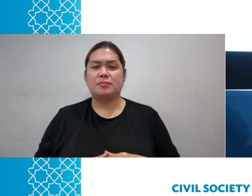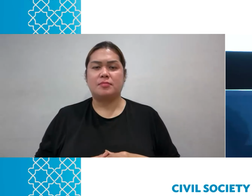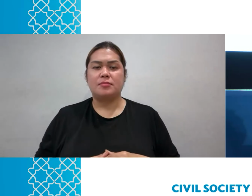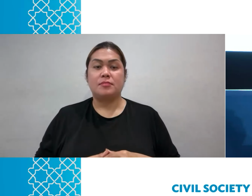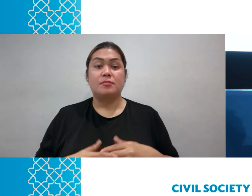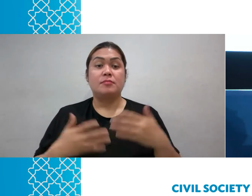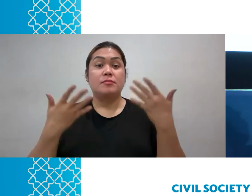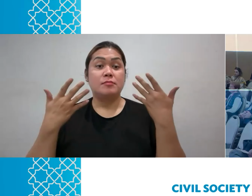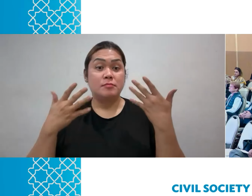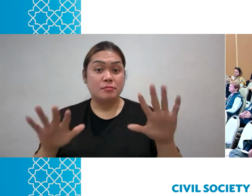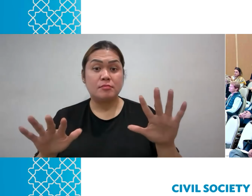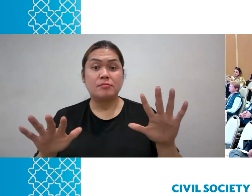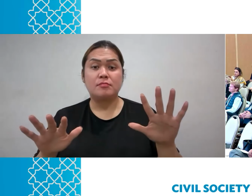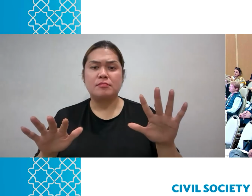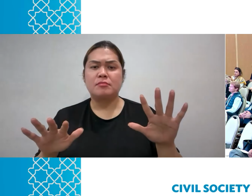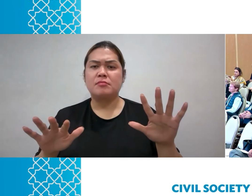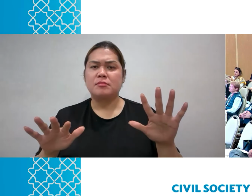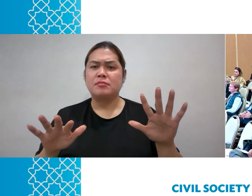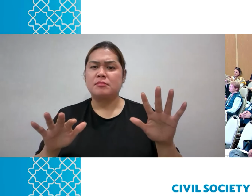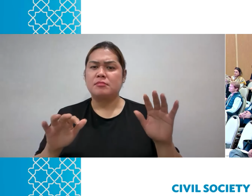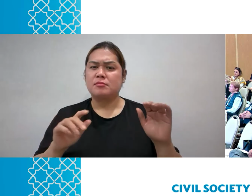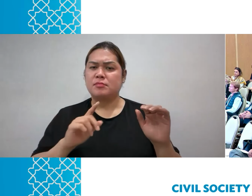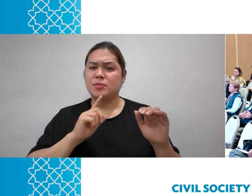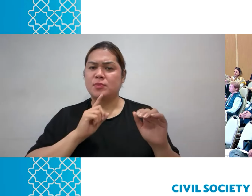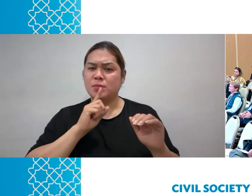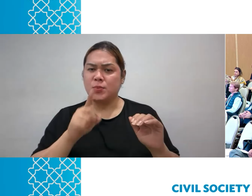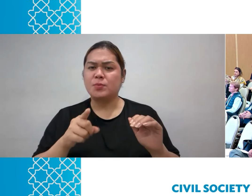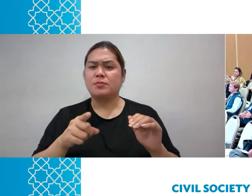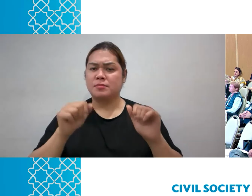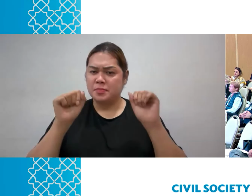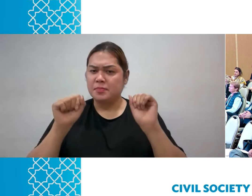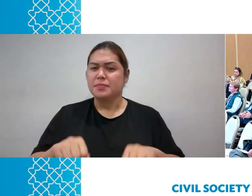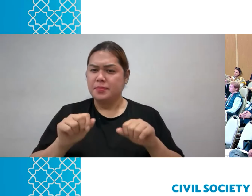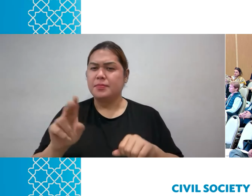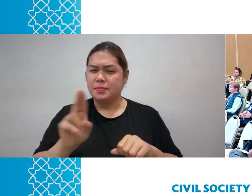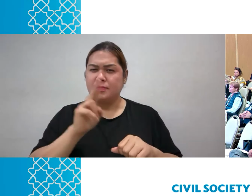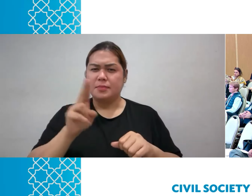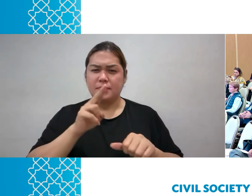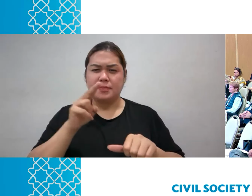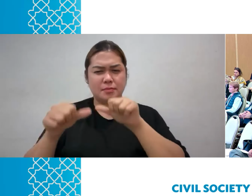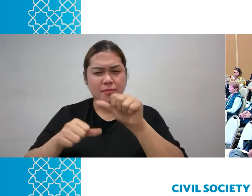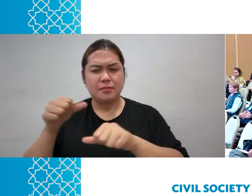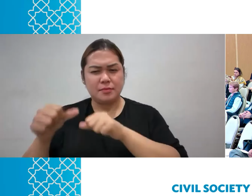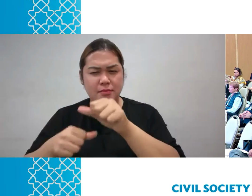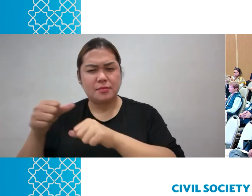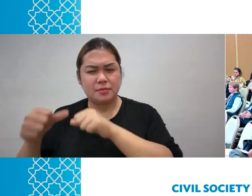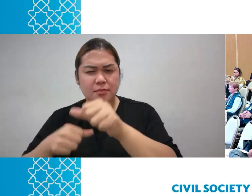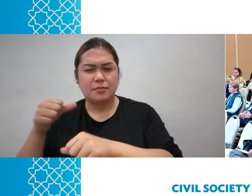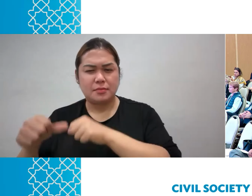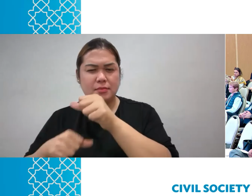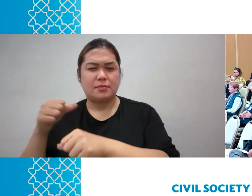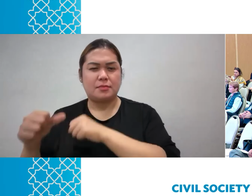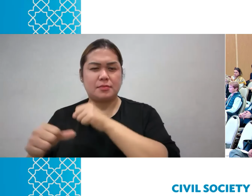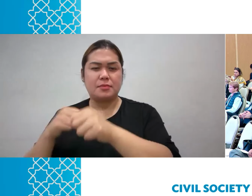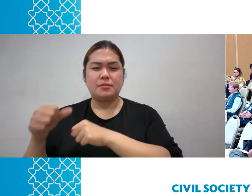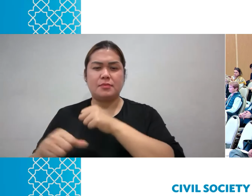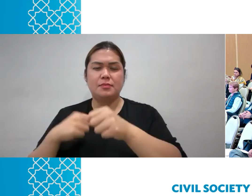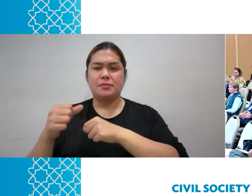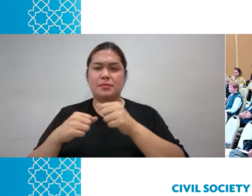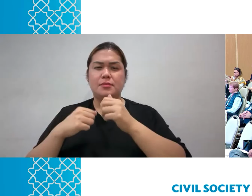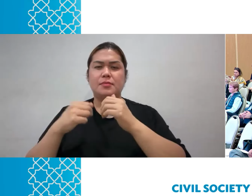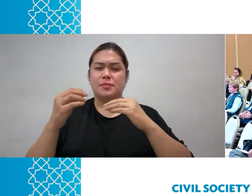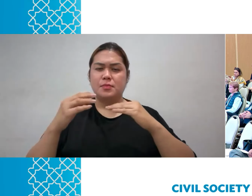to secure that, we are able to use that process and able to like build the sense of belonging. That's